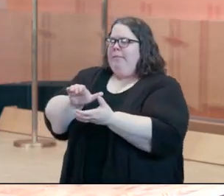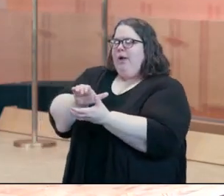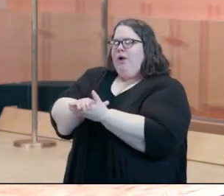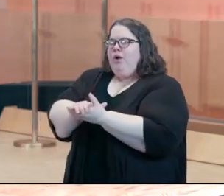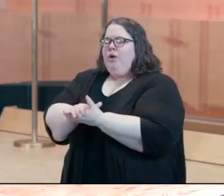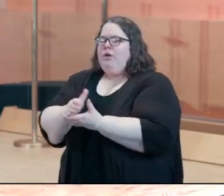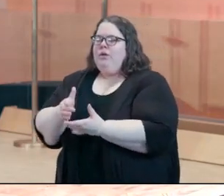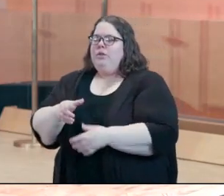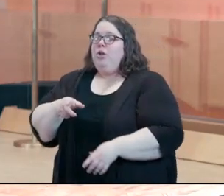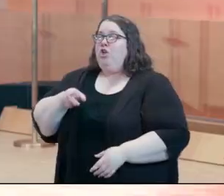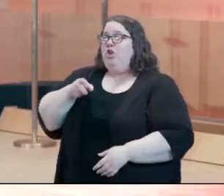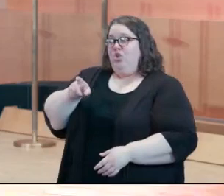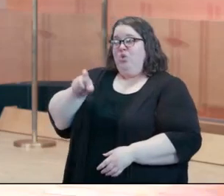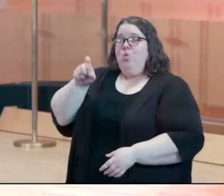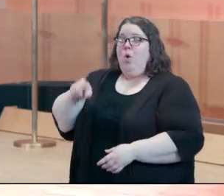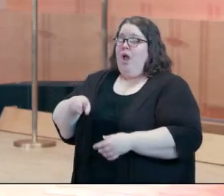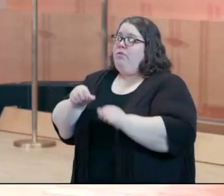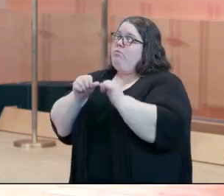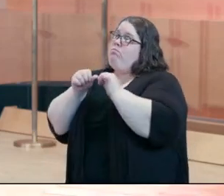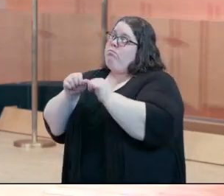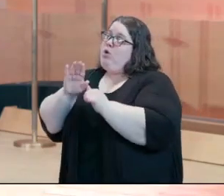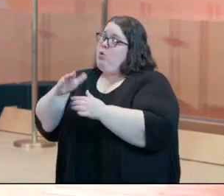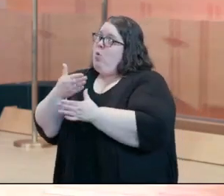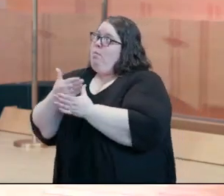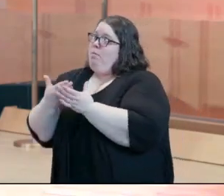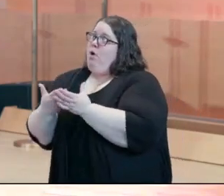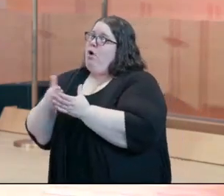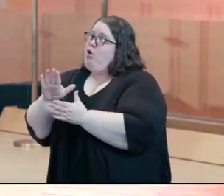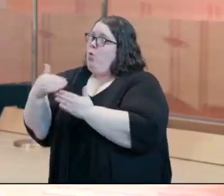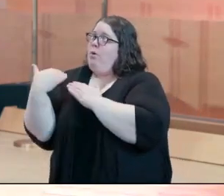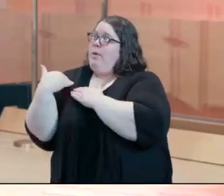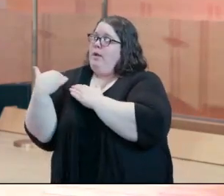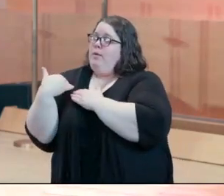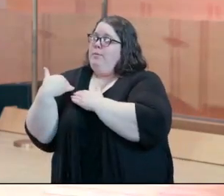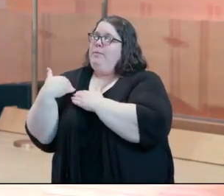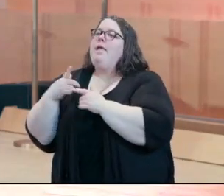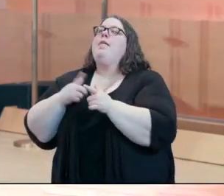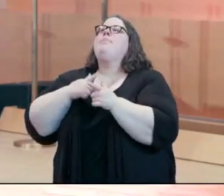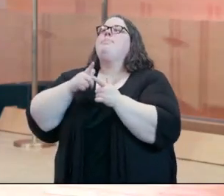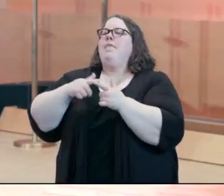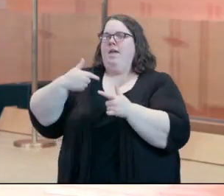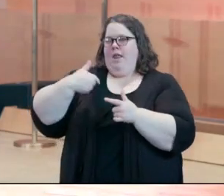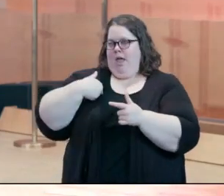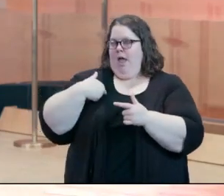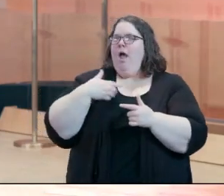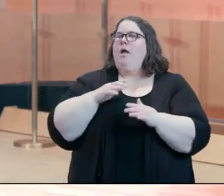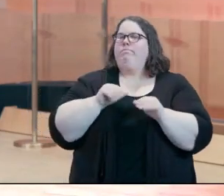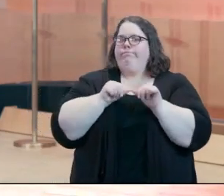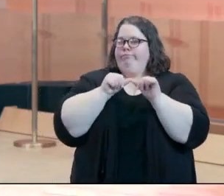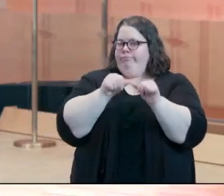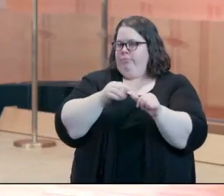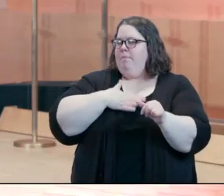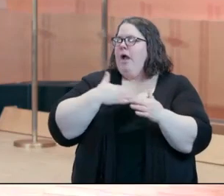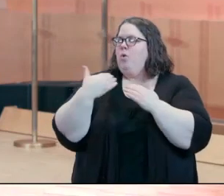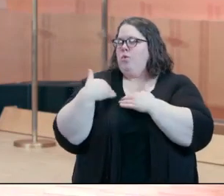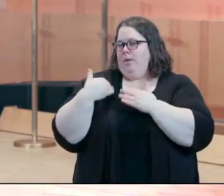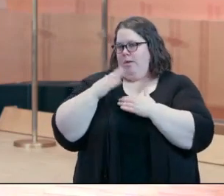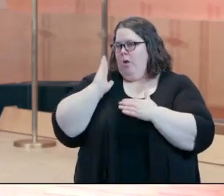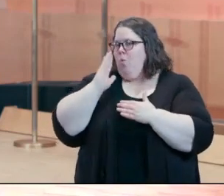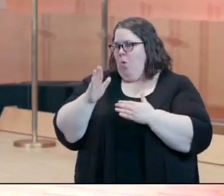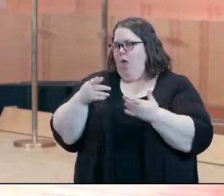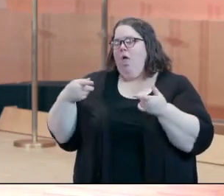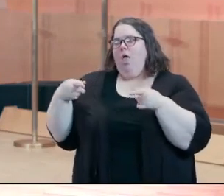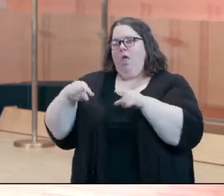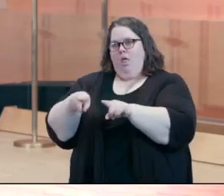this you doing your part, and then I'll do my part. But God, with Abram, he is